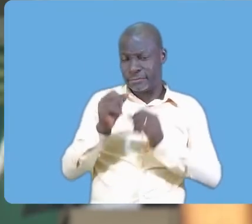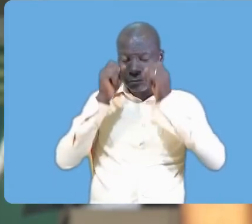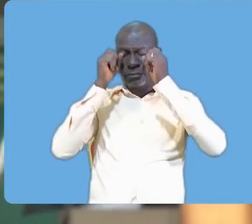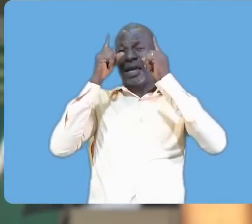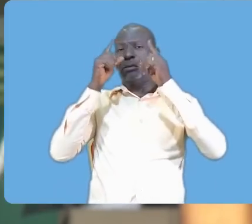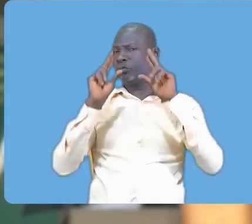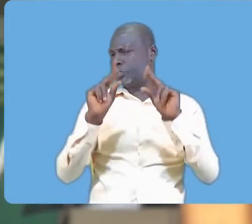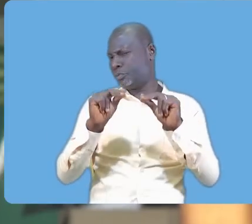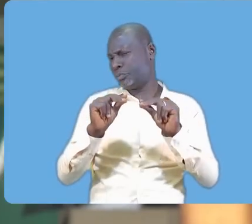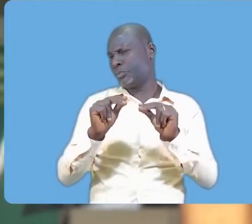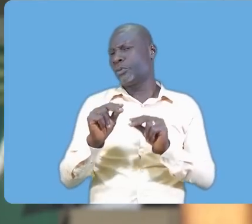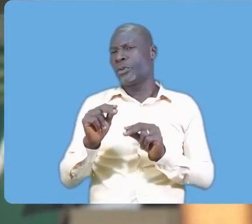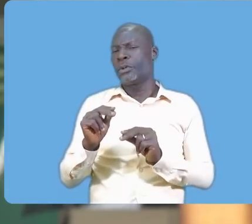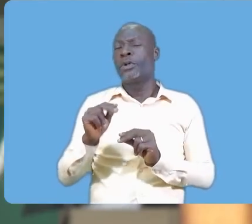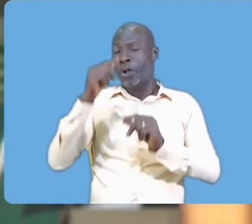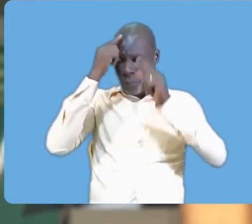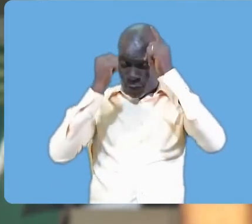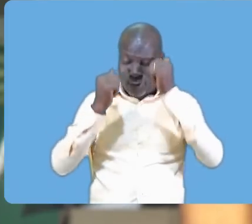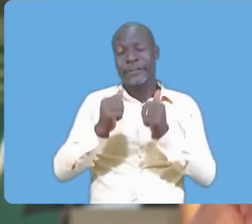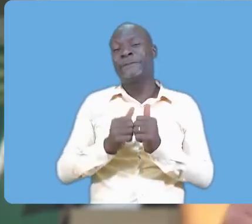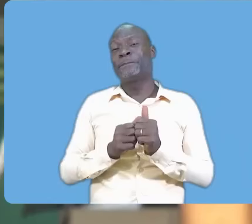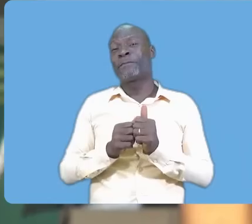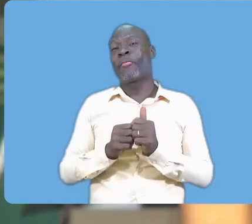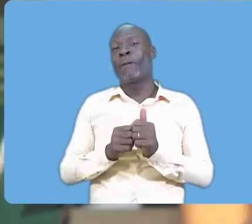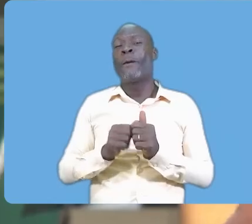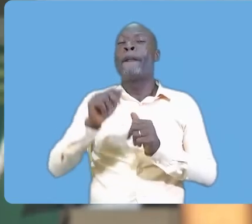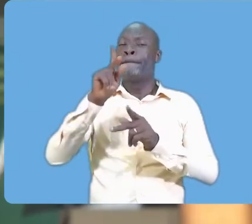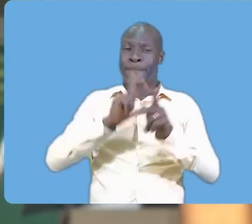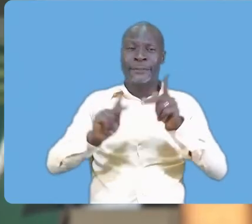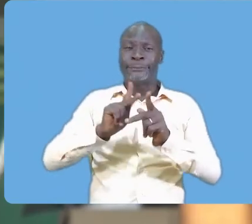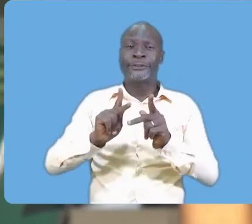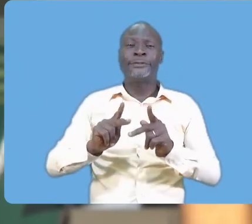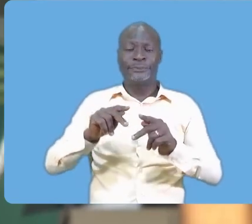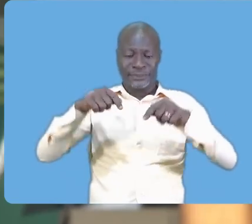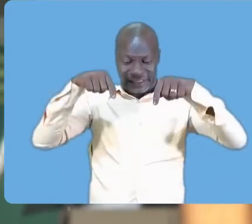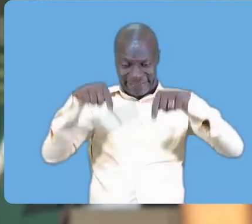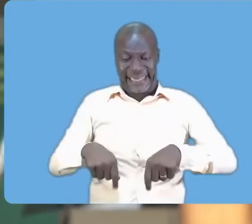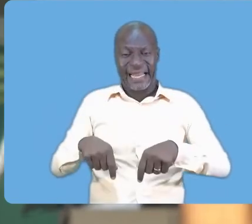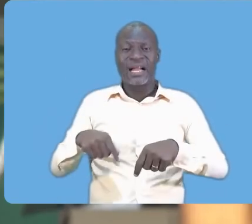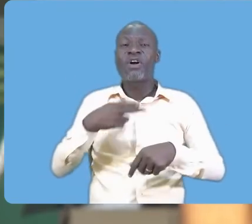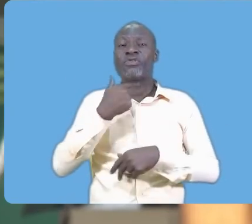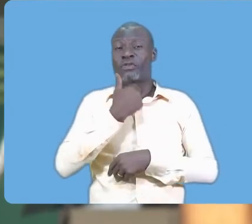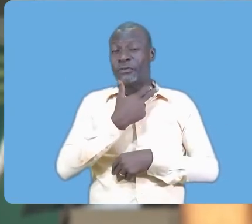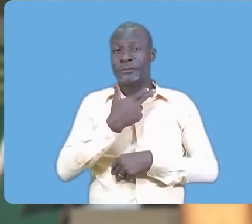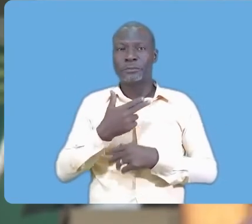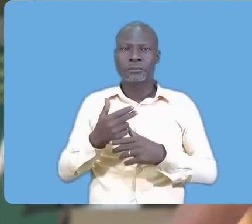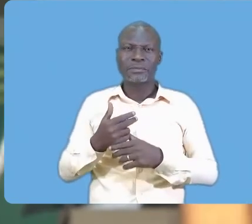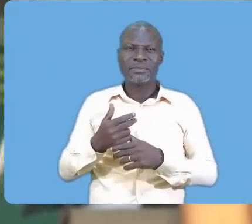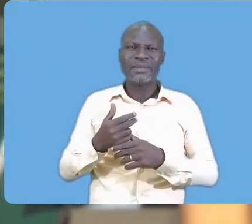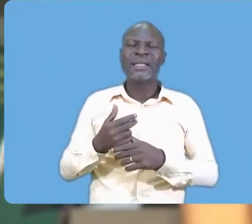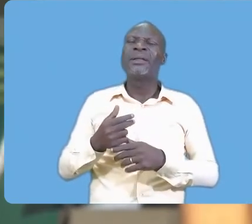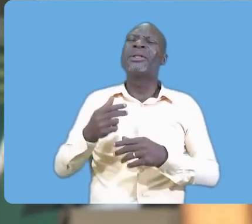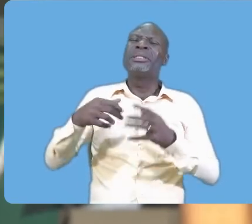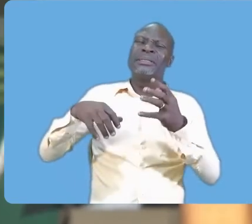politicians eya niam etisa no ene se enkrofo eti o man mu a omso om ye asofo no